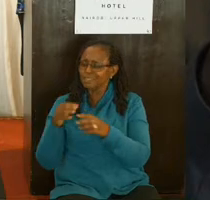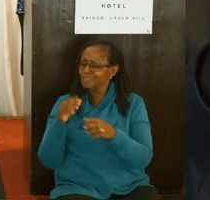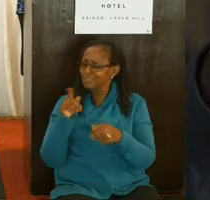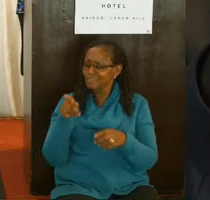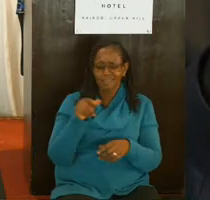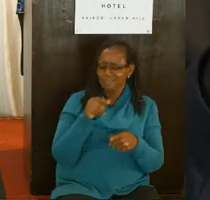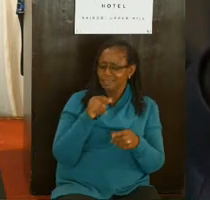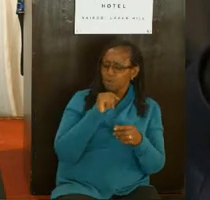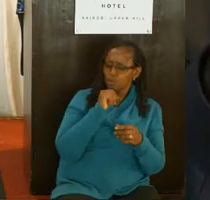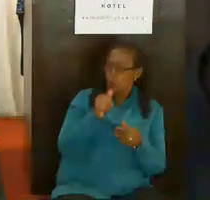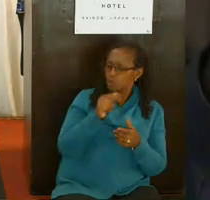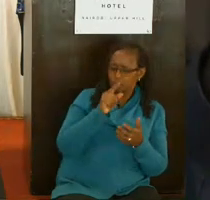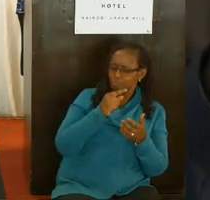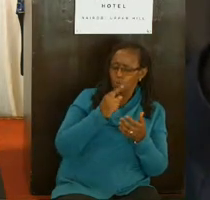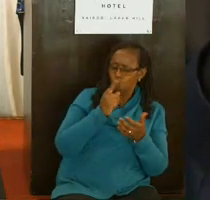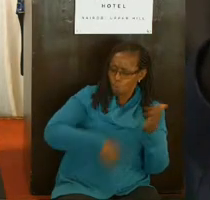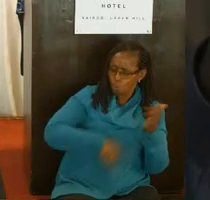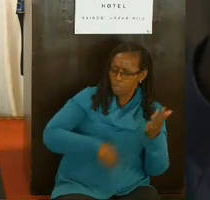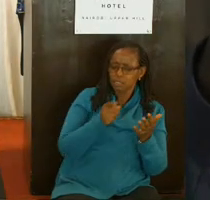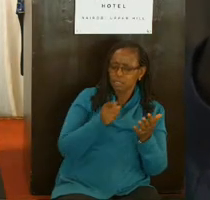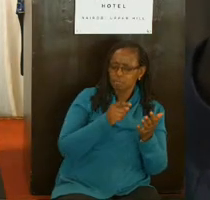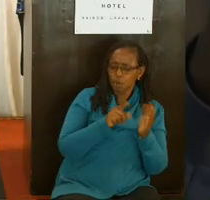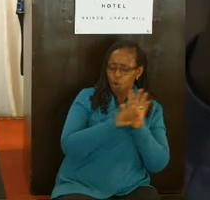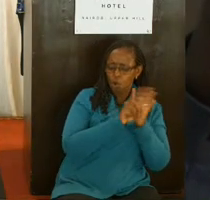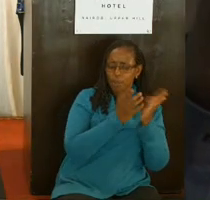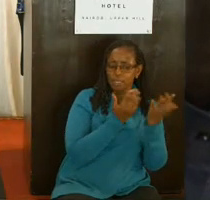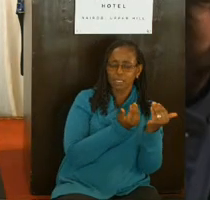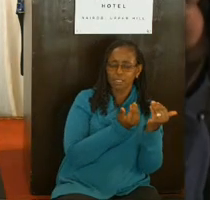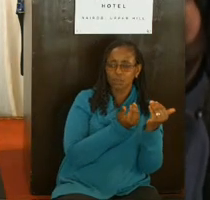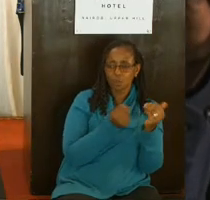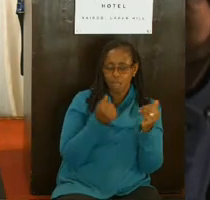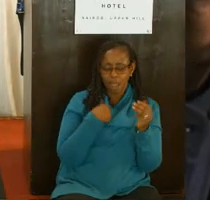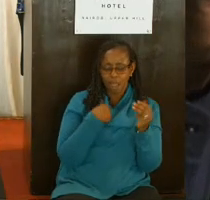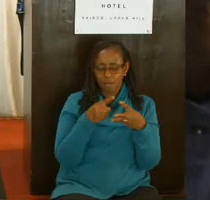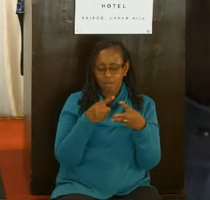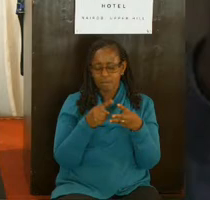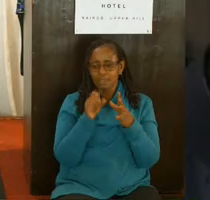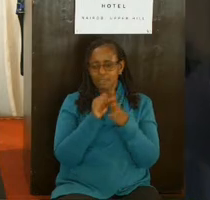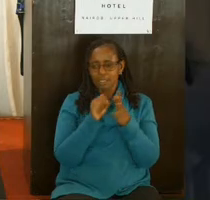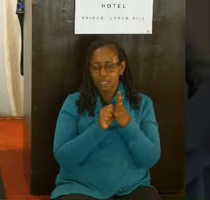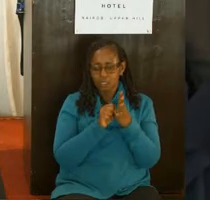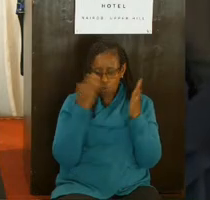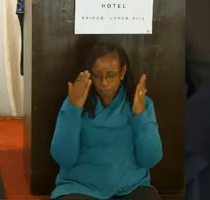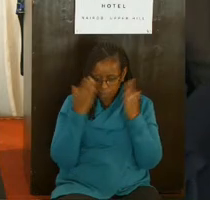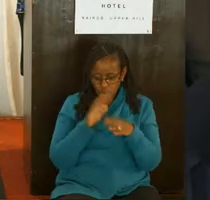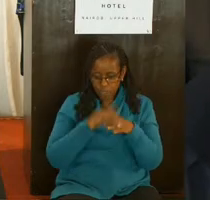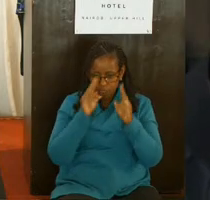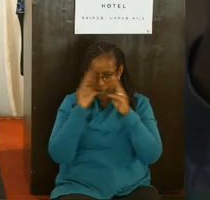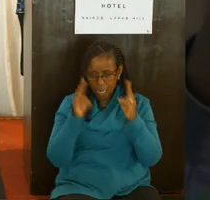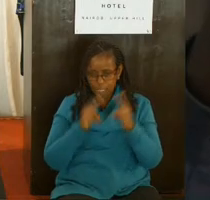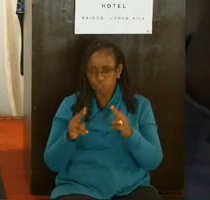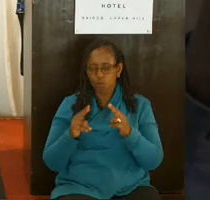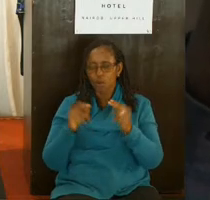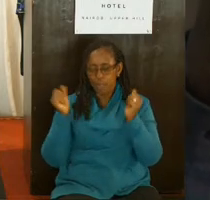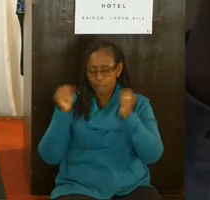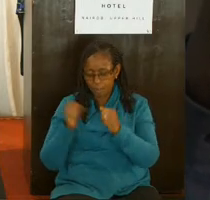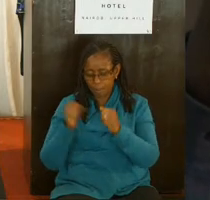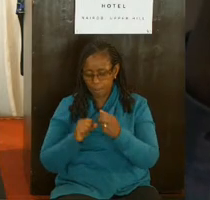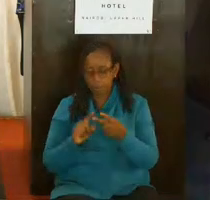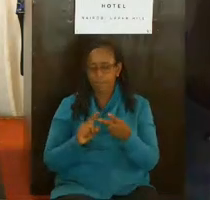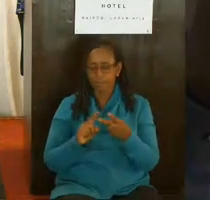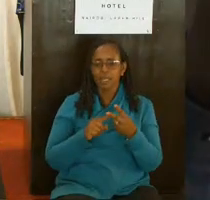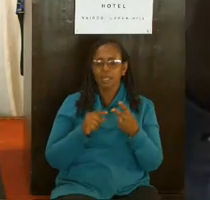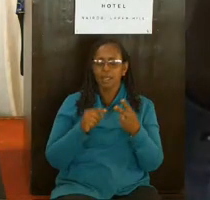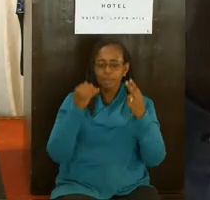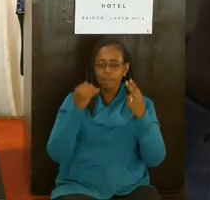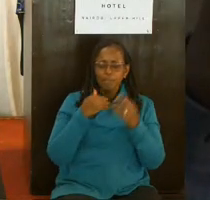expected I know there are three elements state of commitment on International obligations uh progress made in implementation of the national